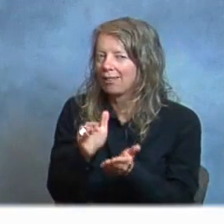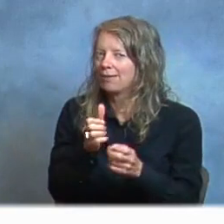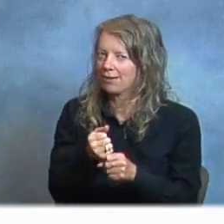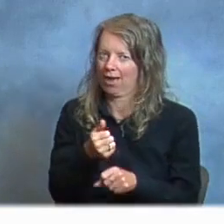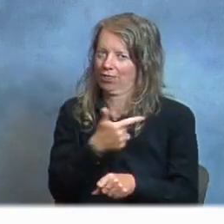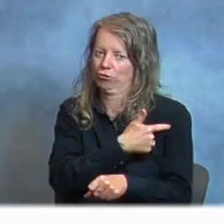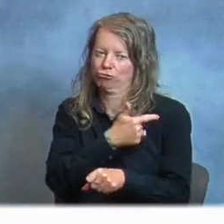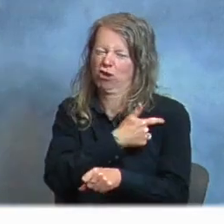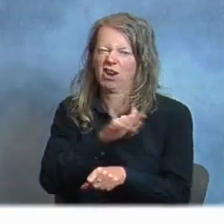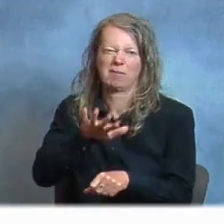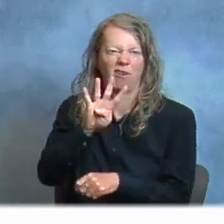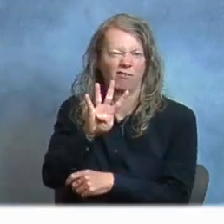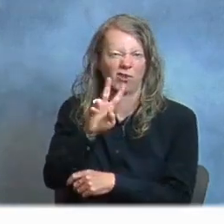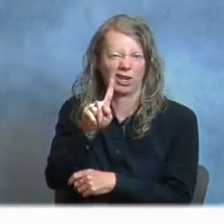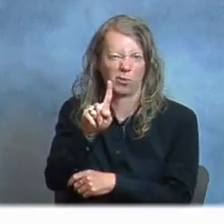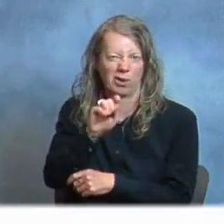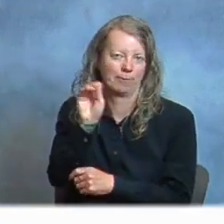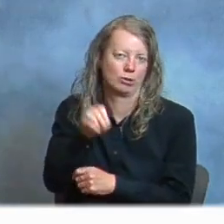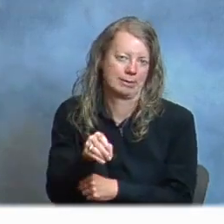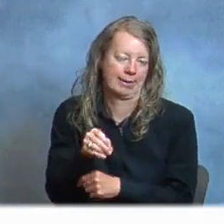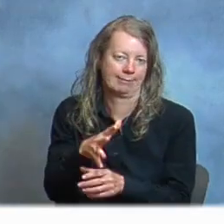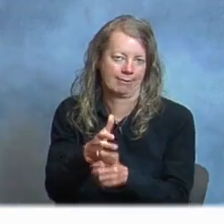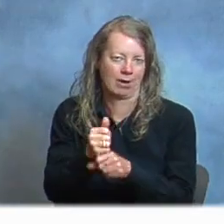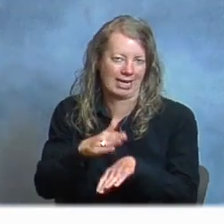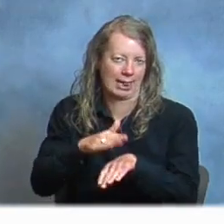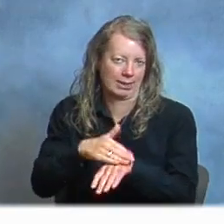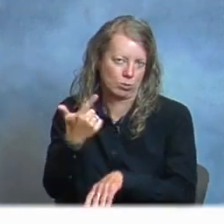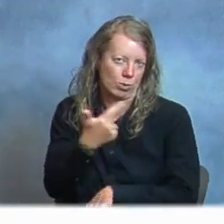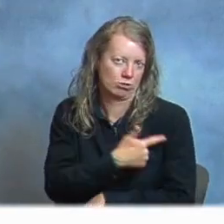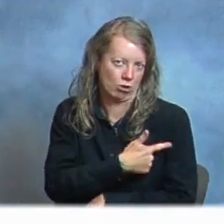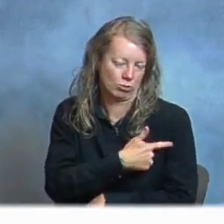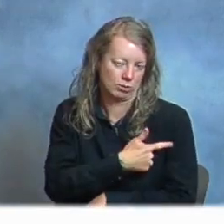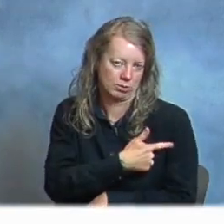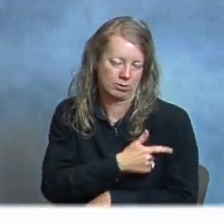almost 41% having received at least one dose.